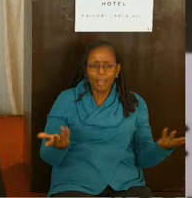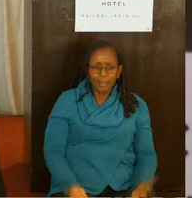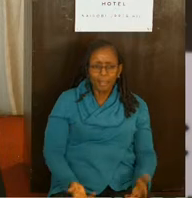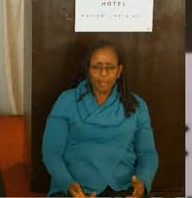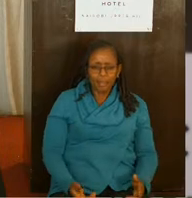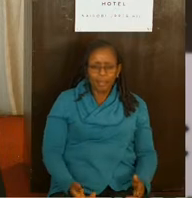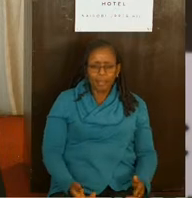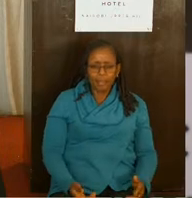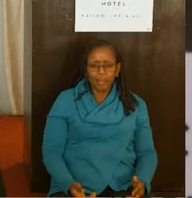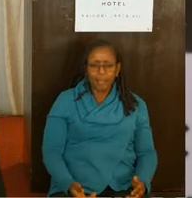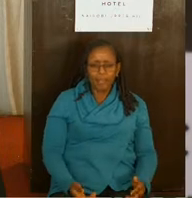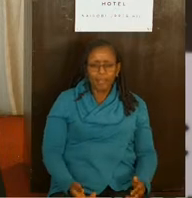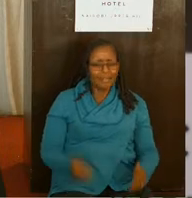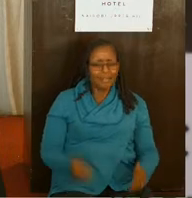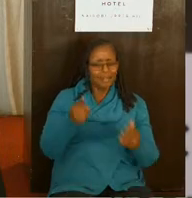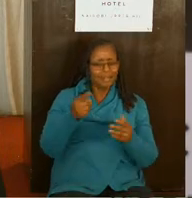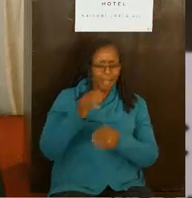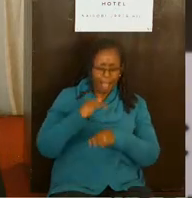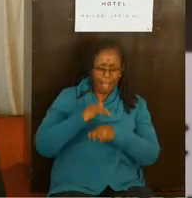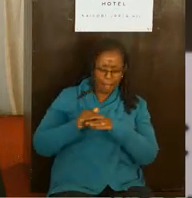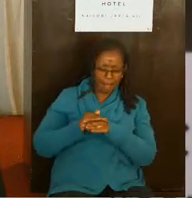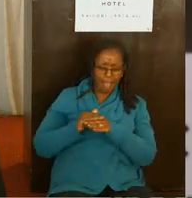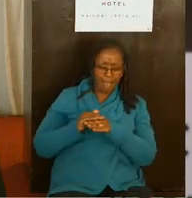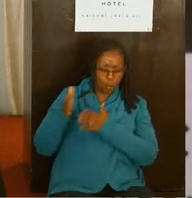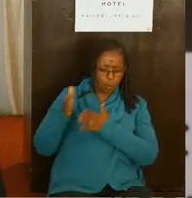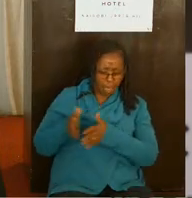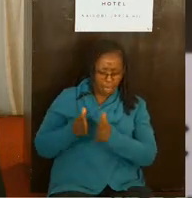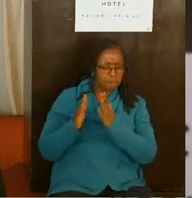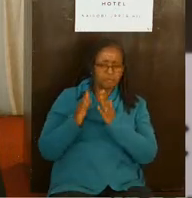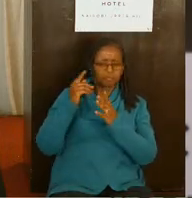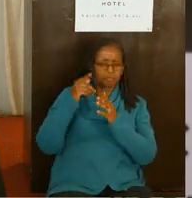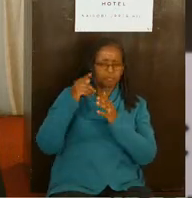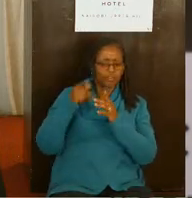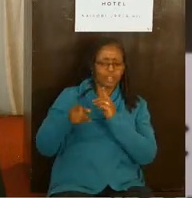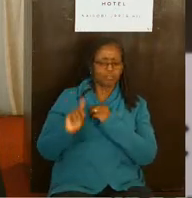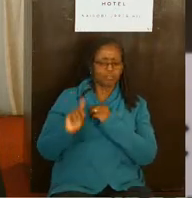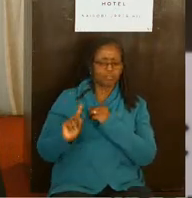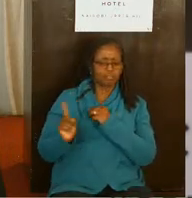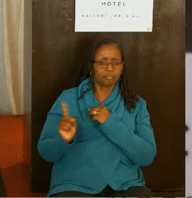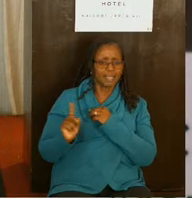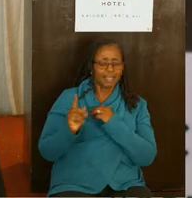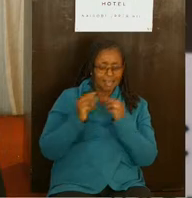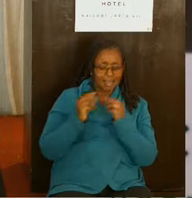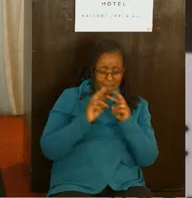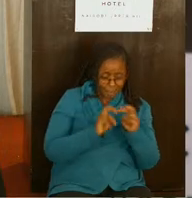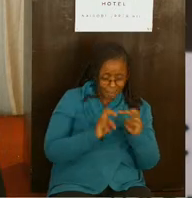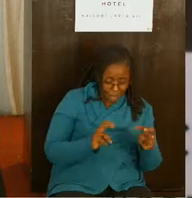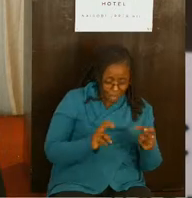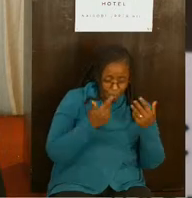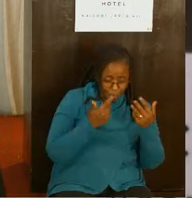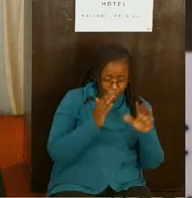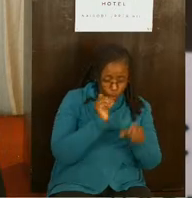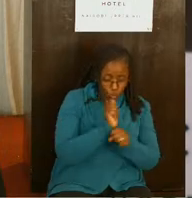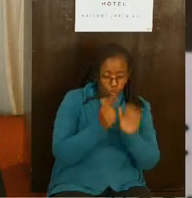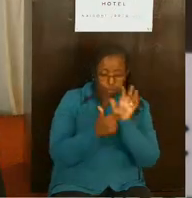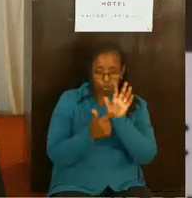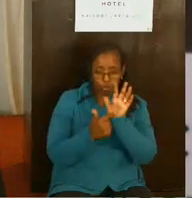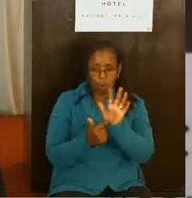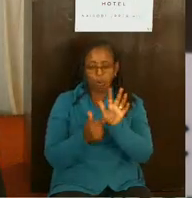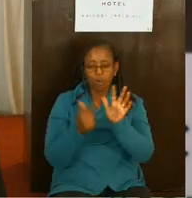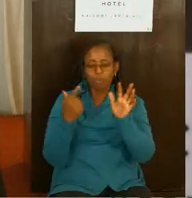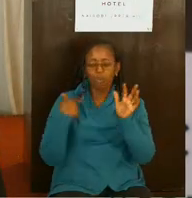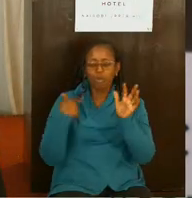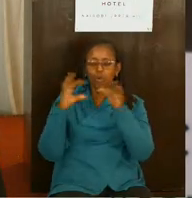it was not indigenous Africa that did that these are and there's research that I've done and others have done that shows the